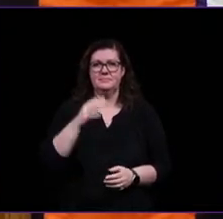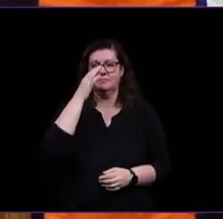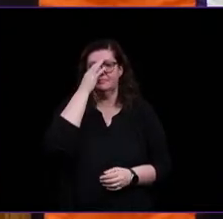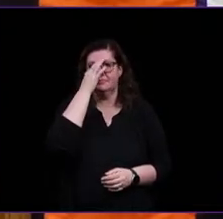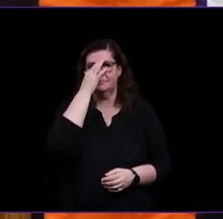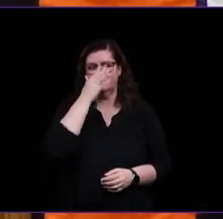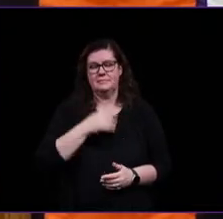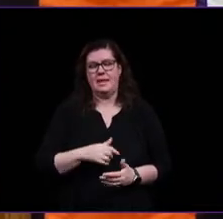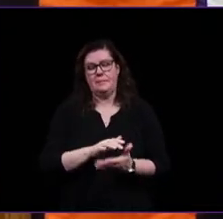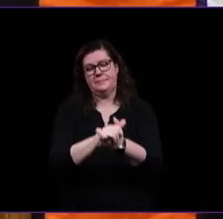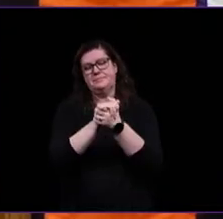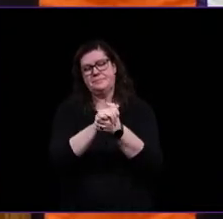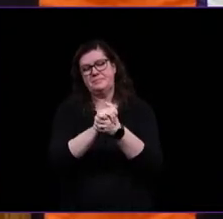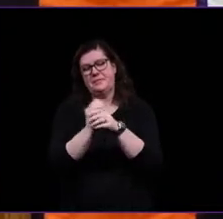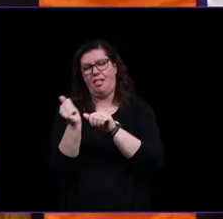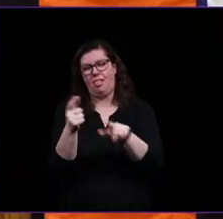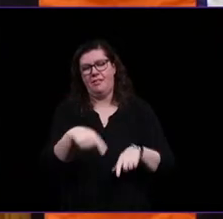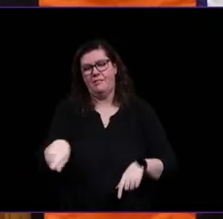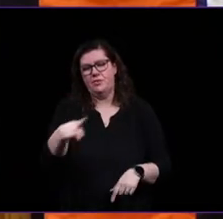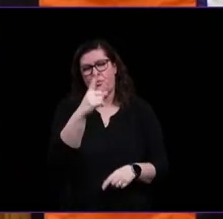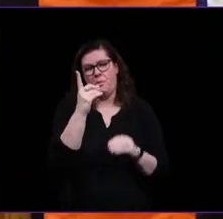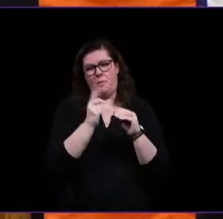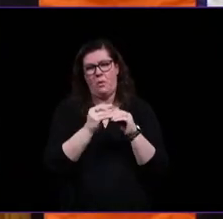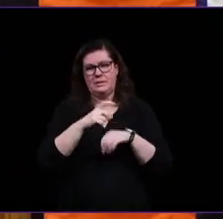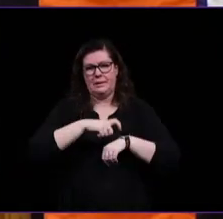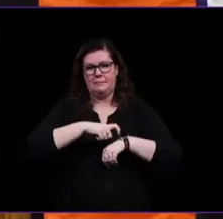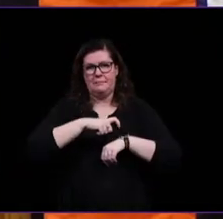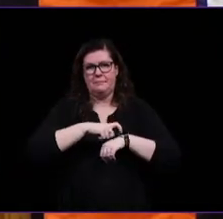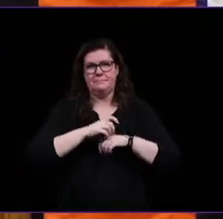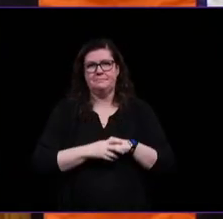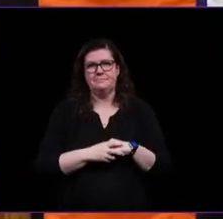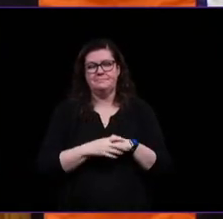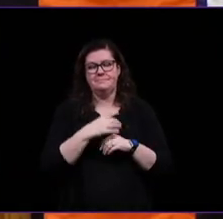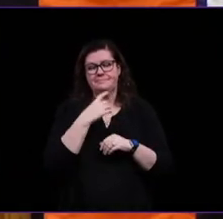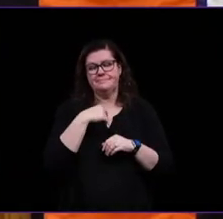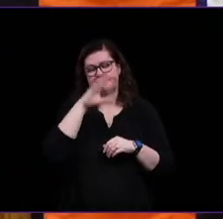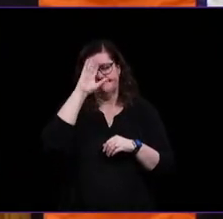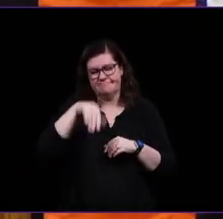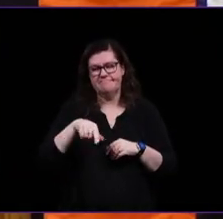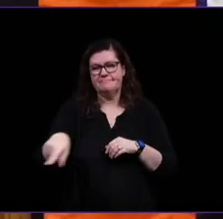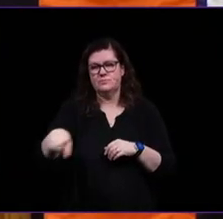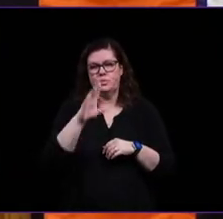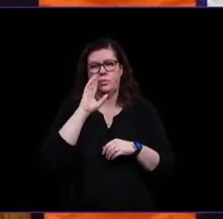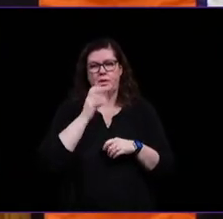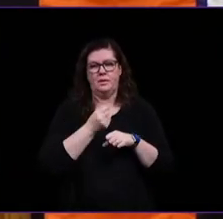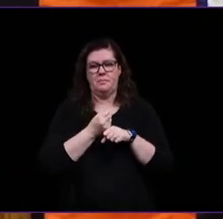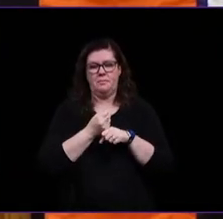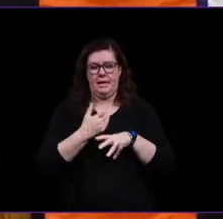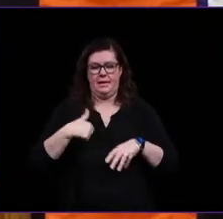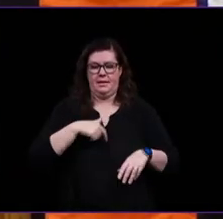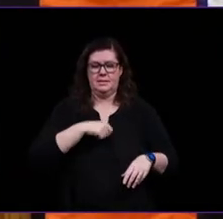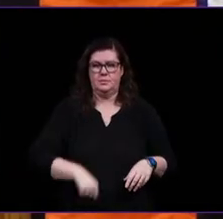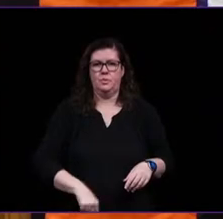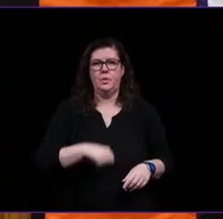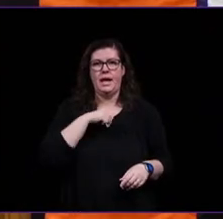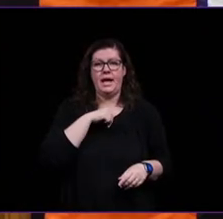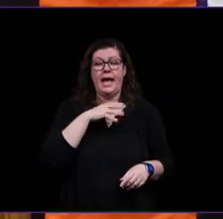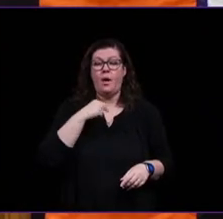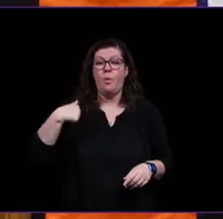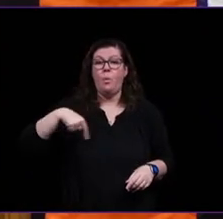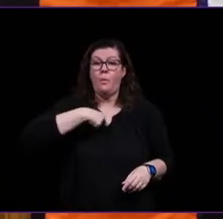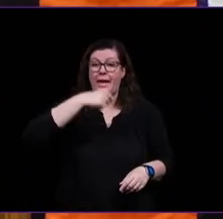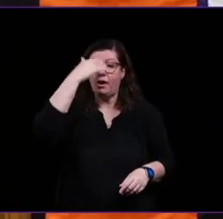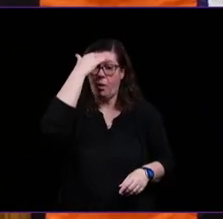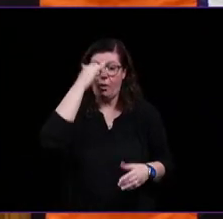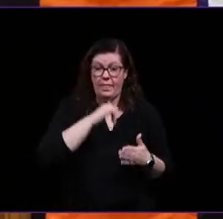Let me congratulate all of you one more time to say I know that you will make us proud. And more importantly, we know